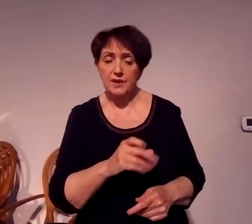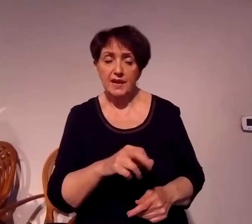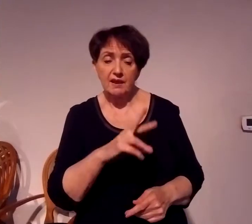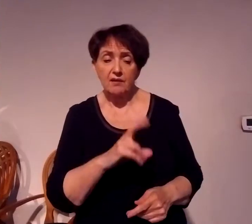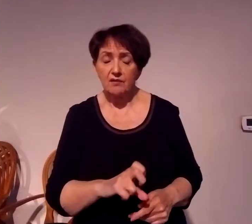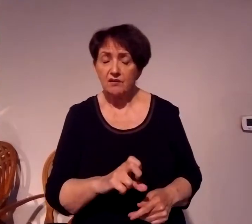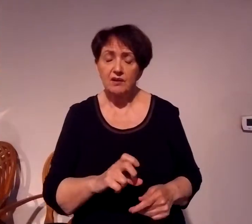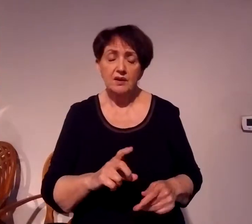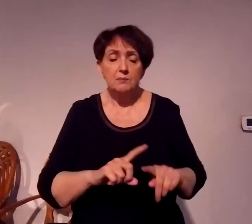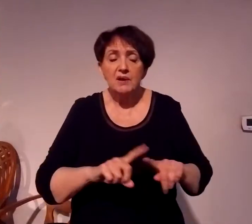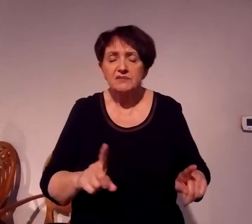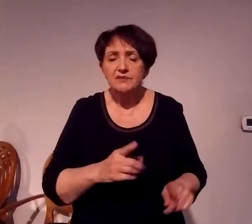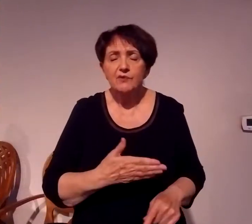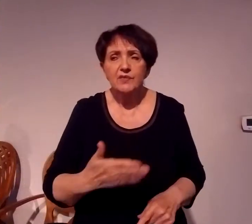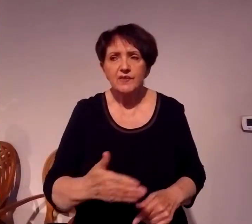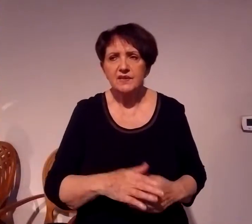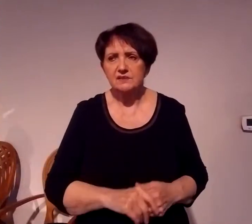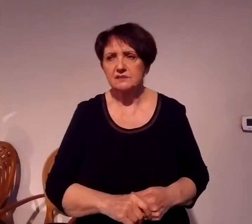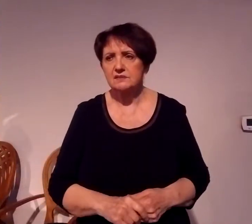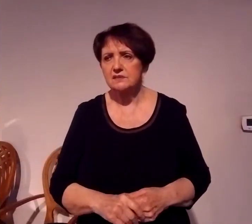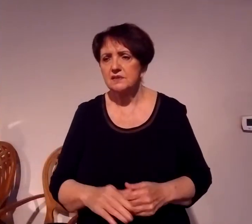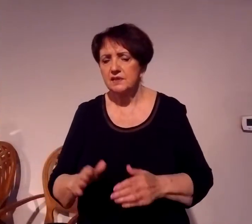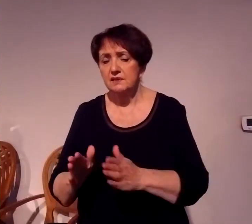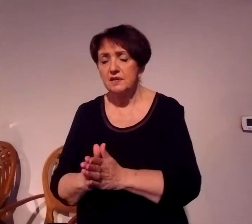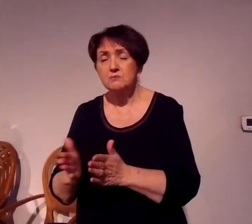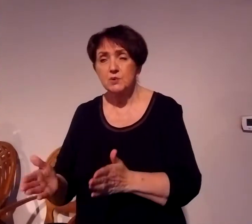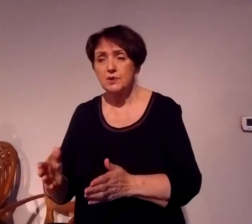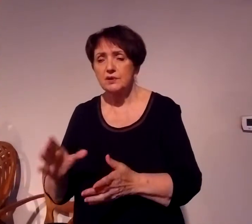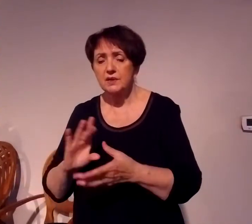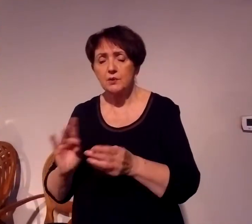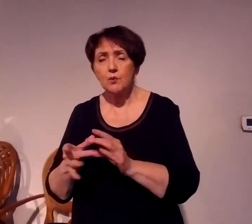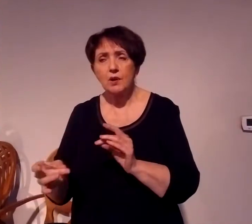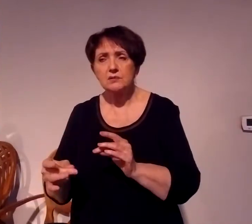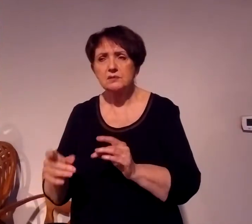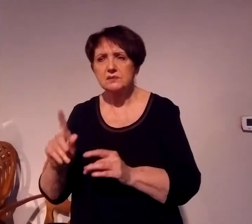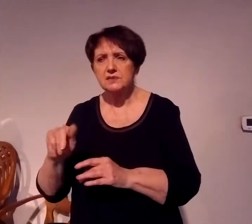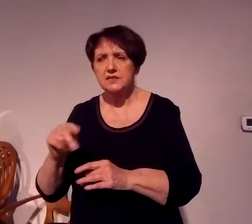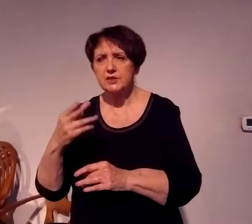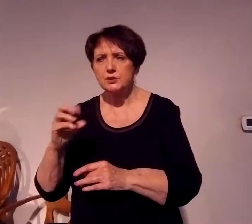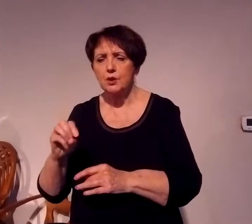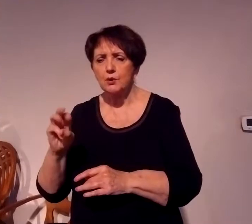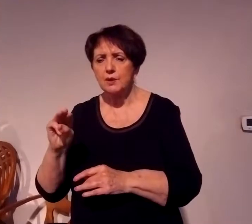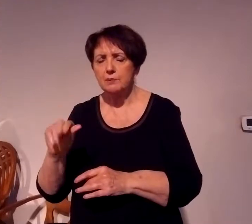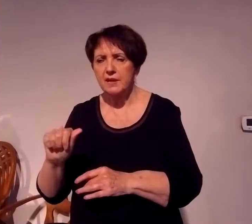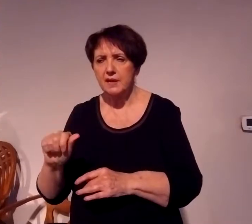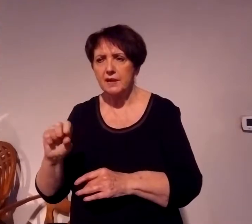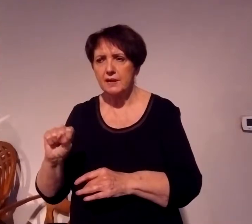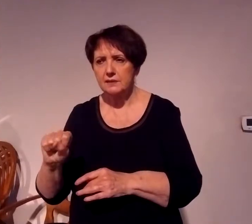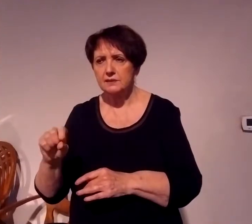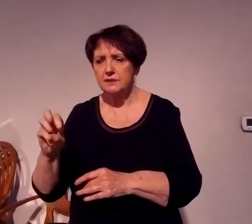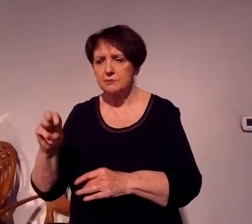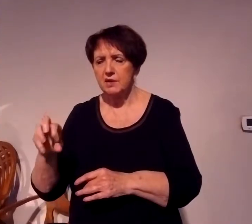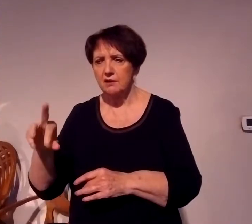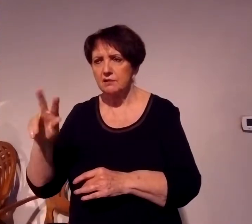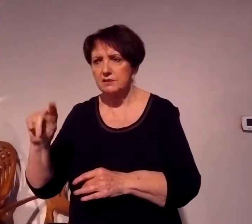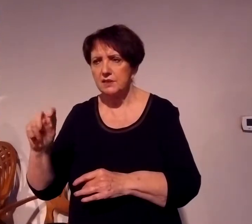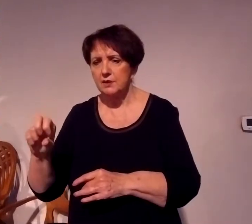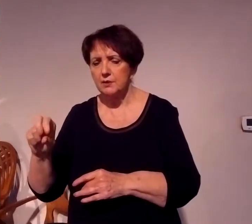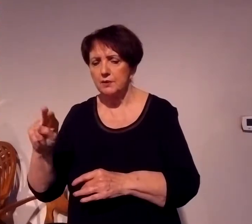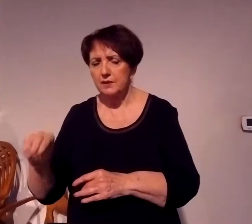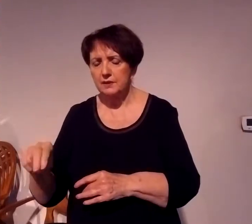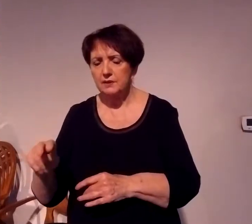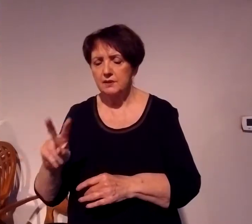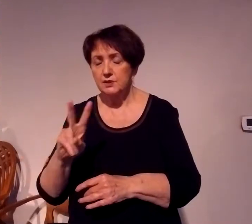In The Conscious Activist, he quotes Thomas Merton, a Christian mystic, 20th century